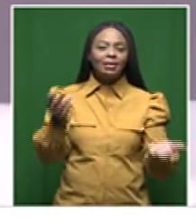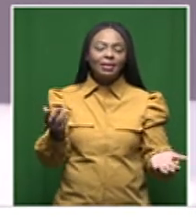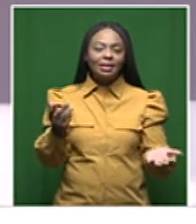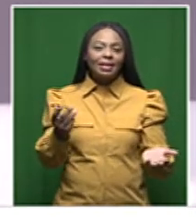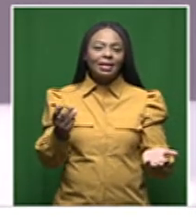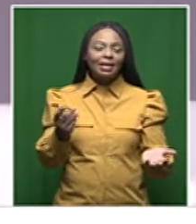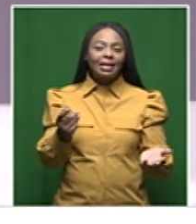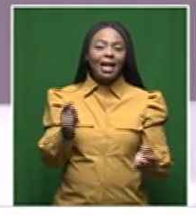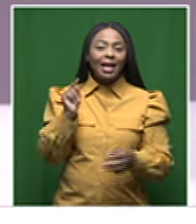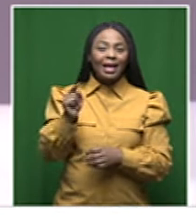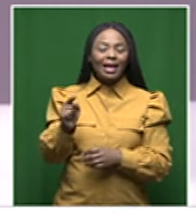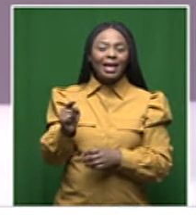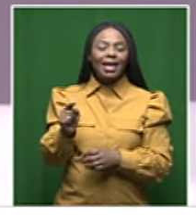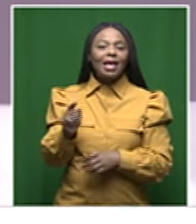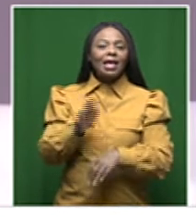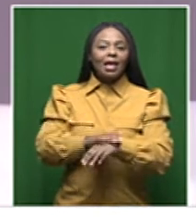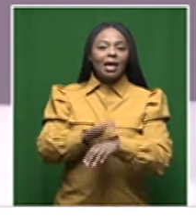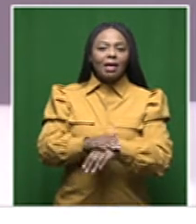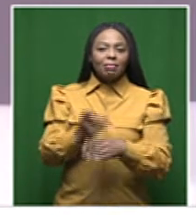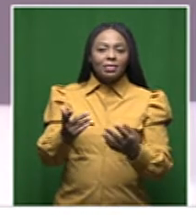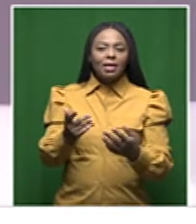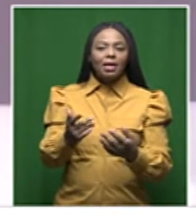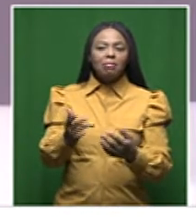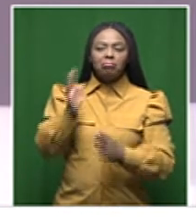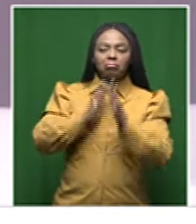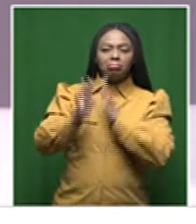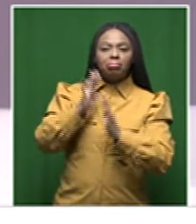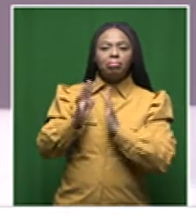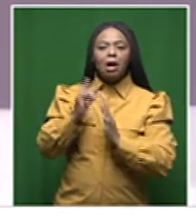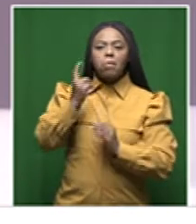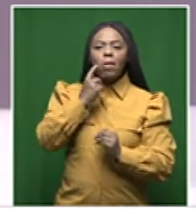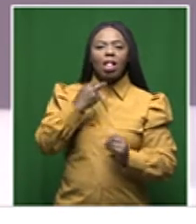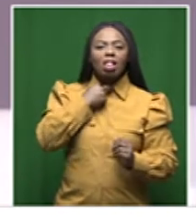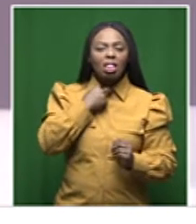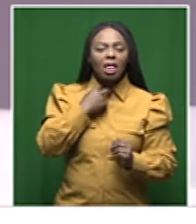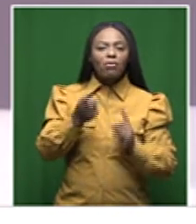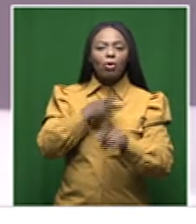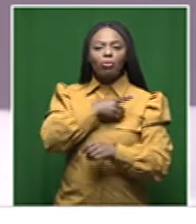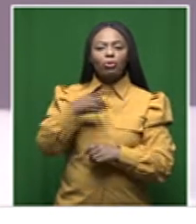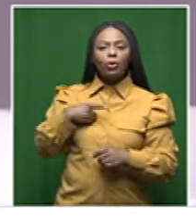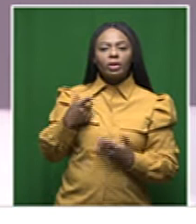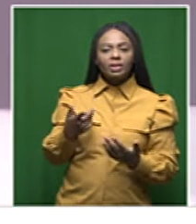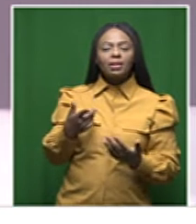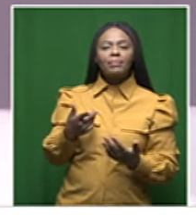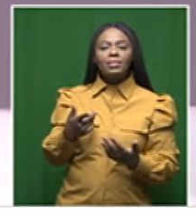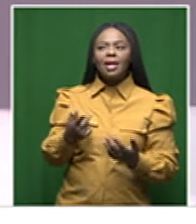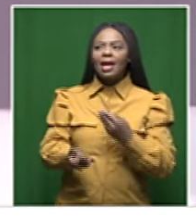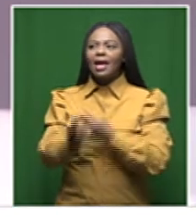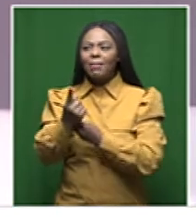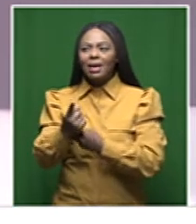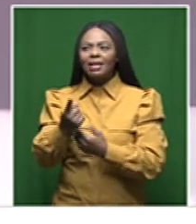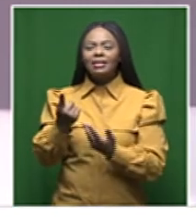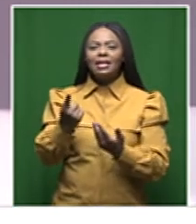an unsuccessful artificial insemination. And we were just going through a lot,